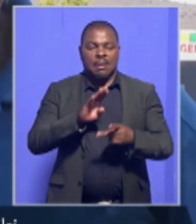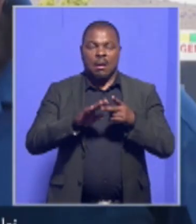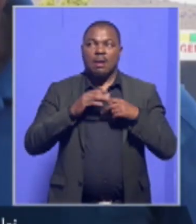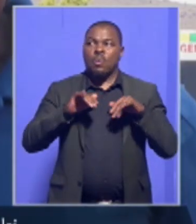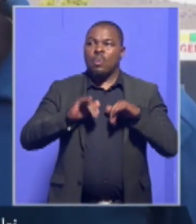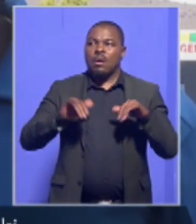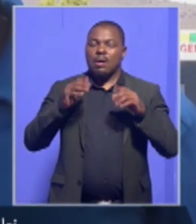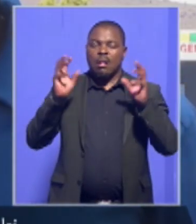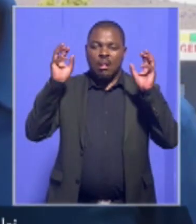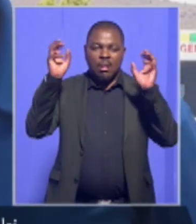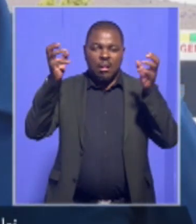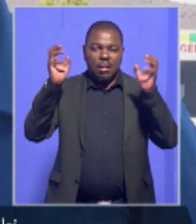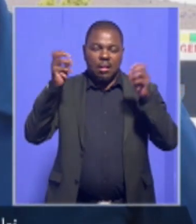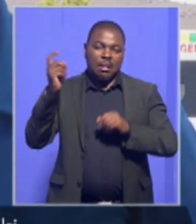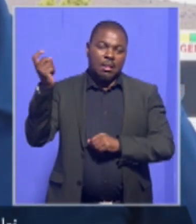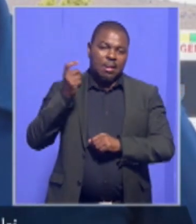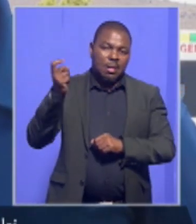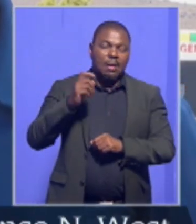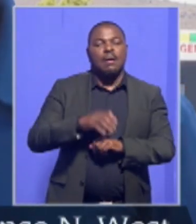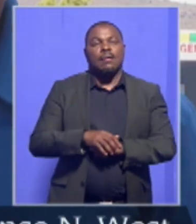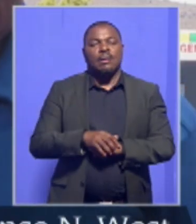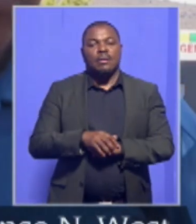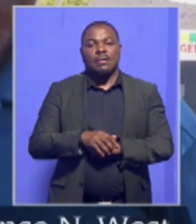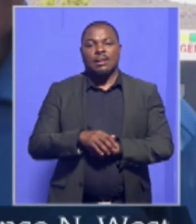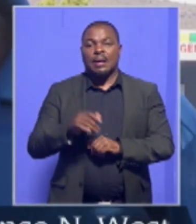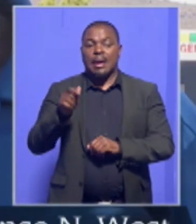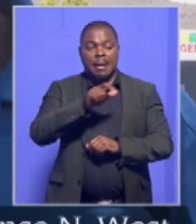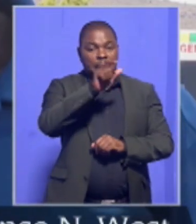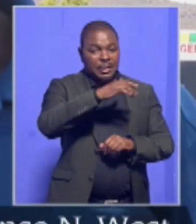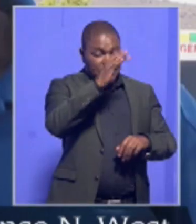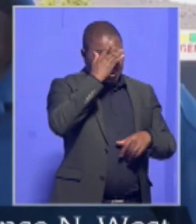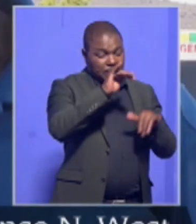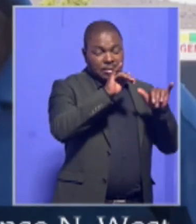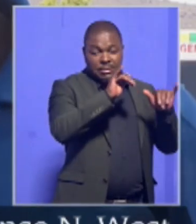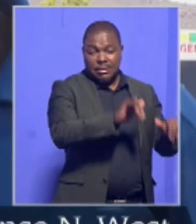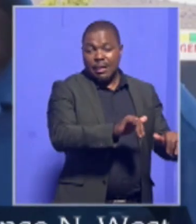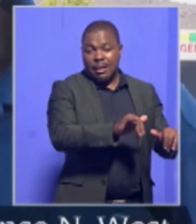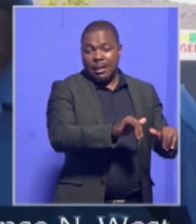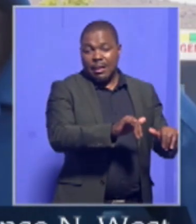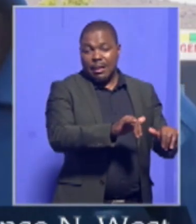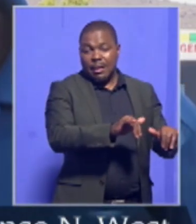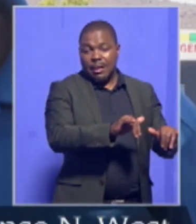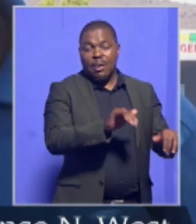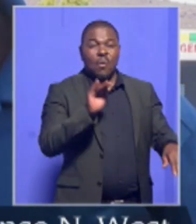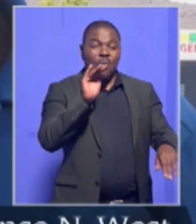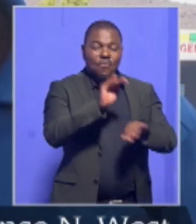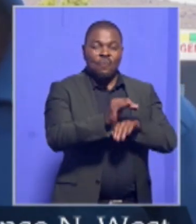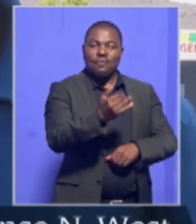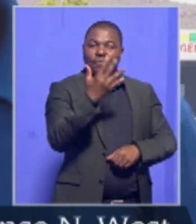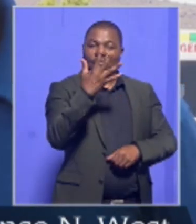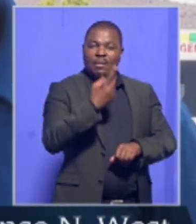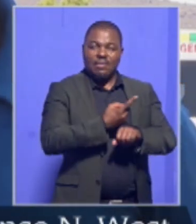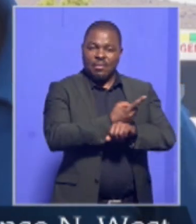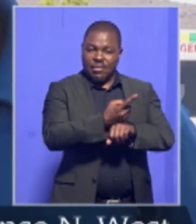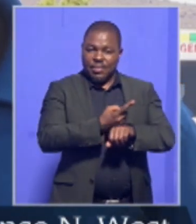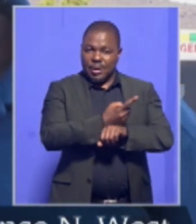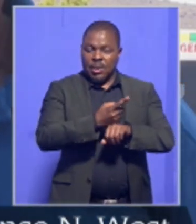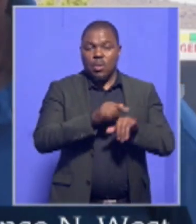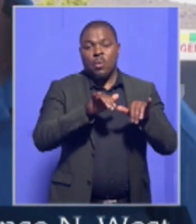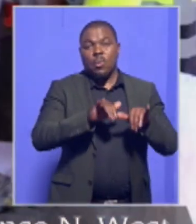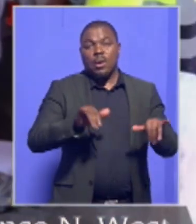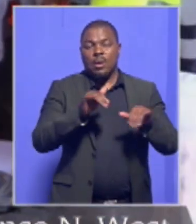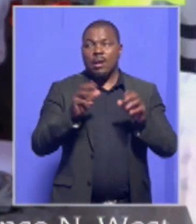ambulance tsa botwa go ambulance ngo fela molwetsi o tla nna go centereng fana for more than 5 hours.